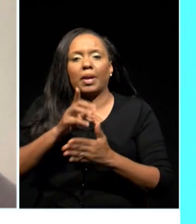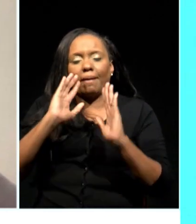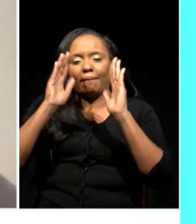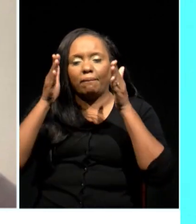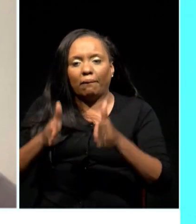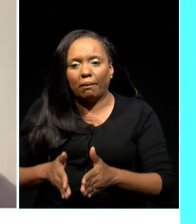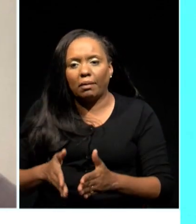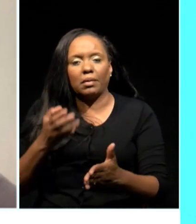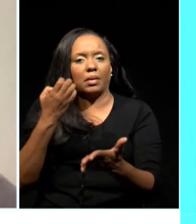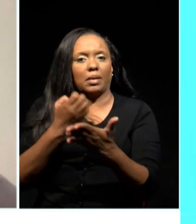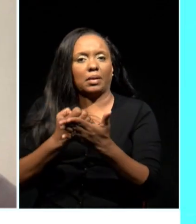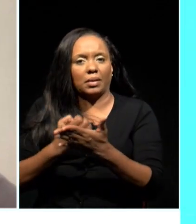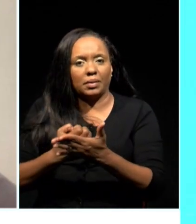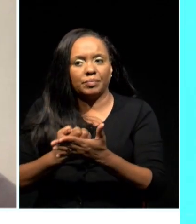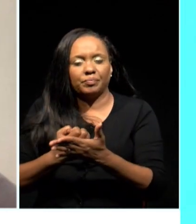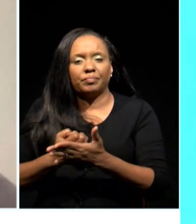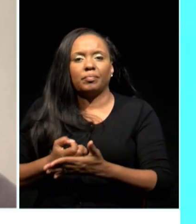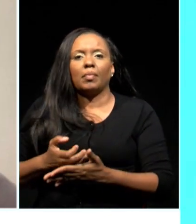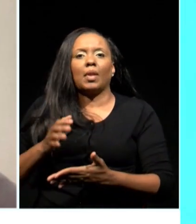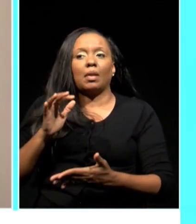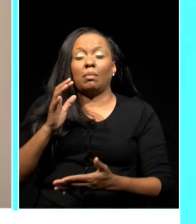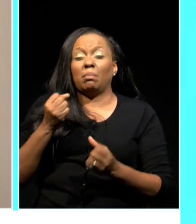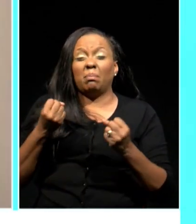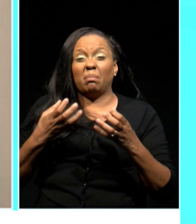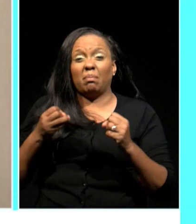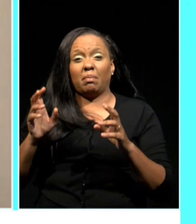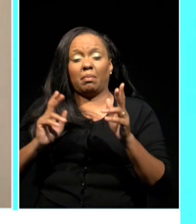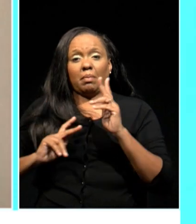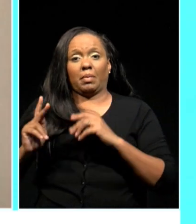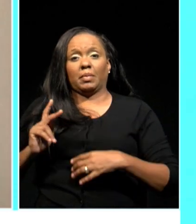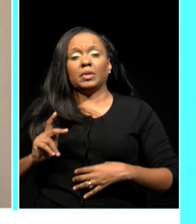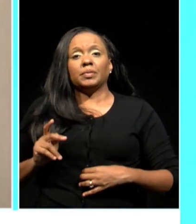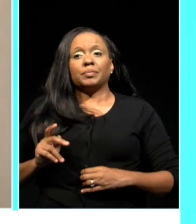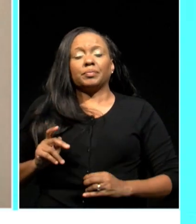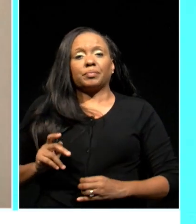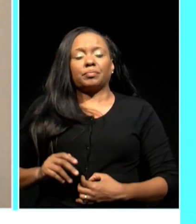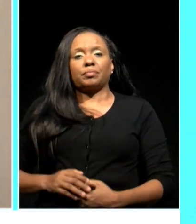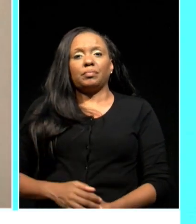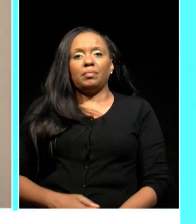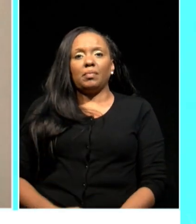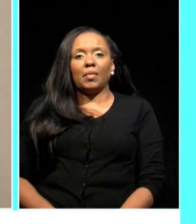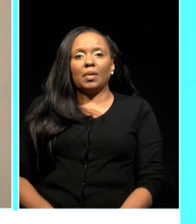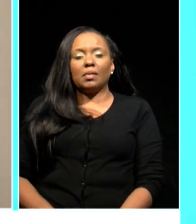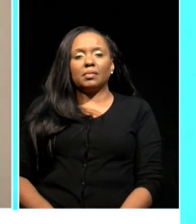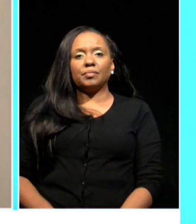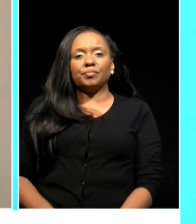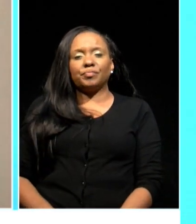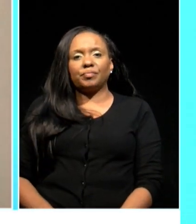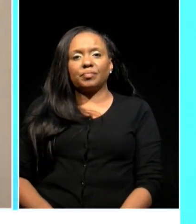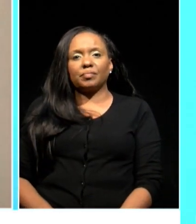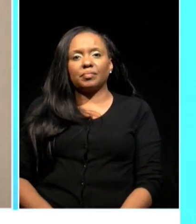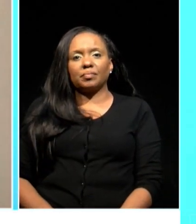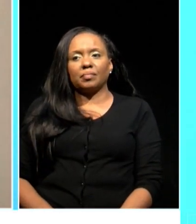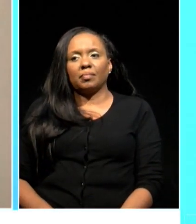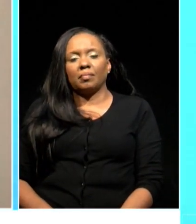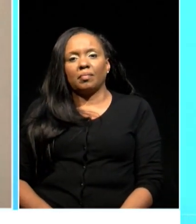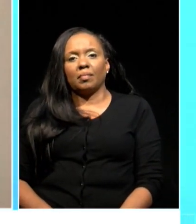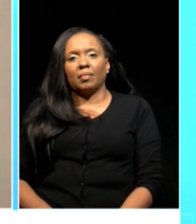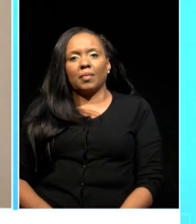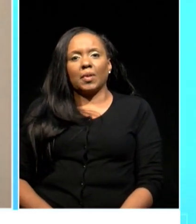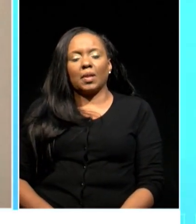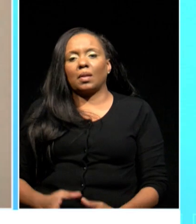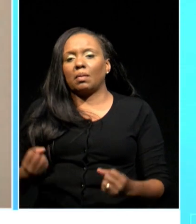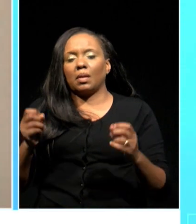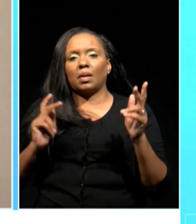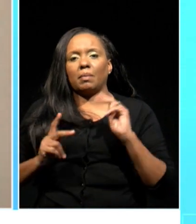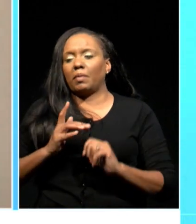and came from regarding the last election. There are many persons who, in essence, felt as though the economy was not working in their best